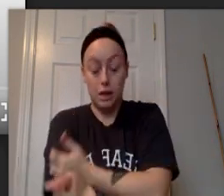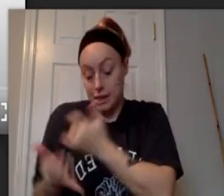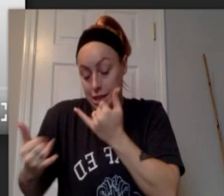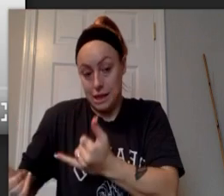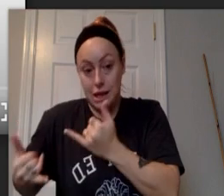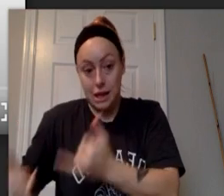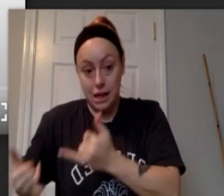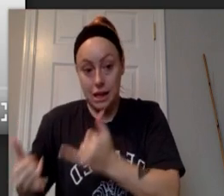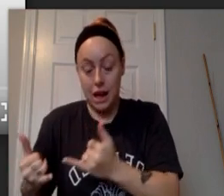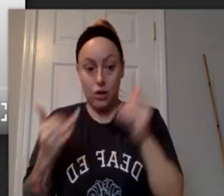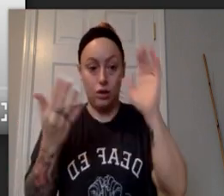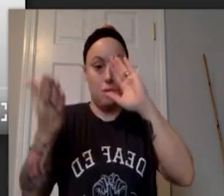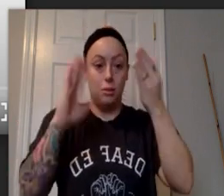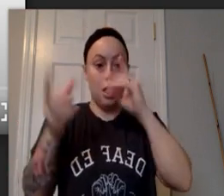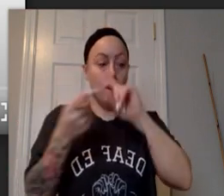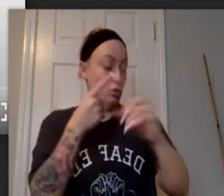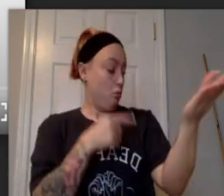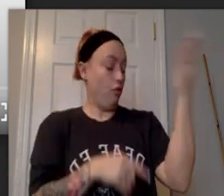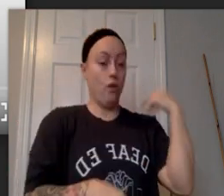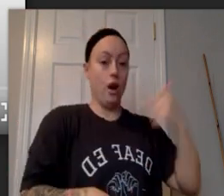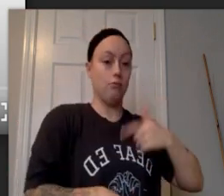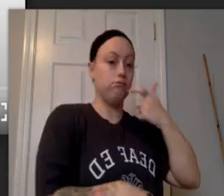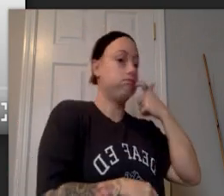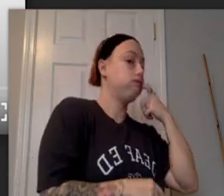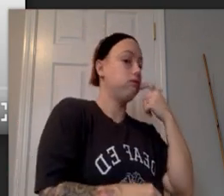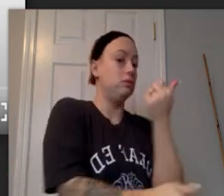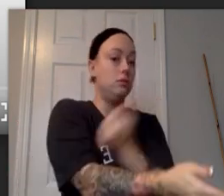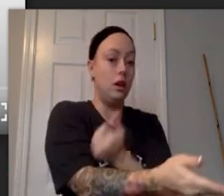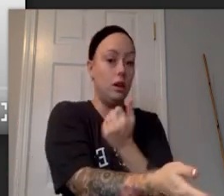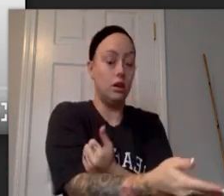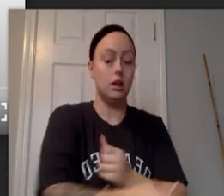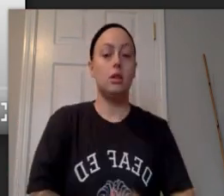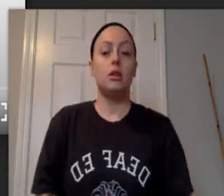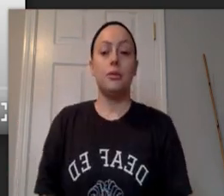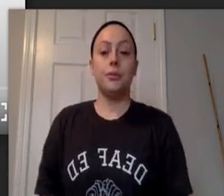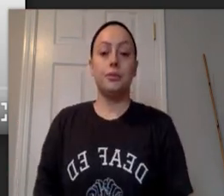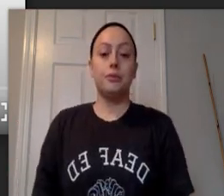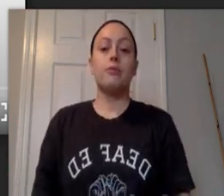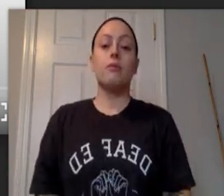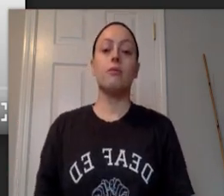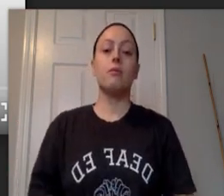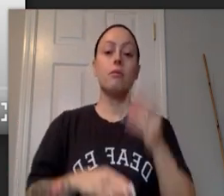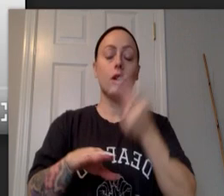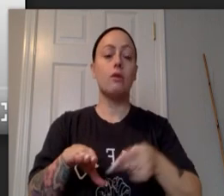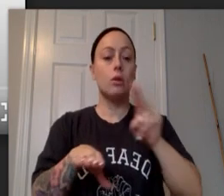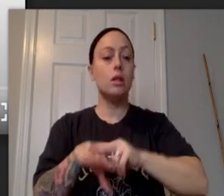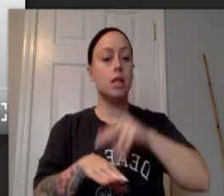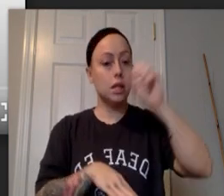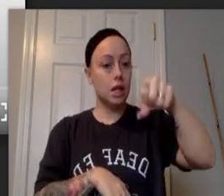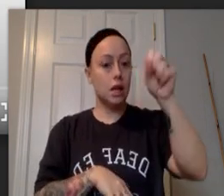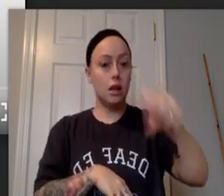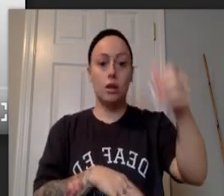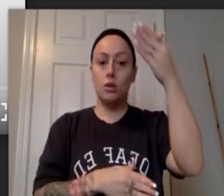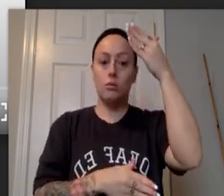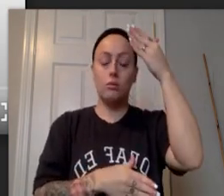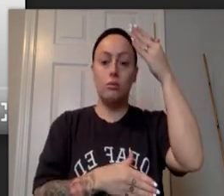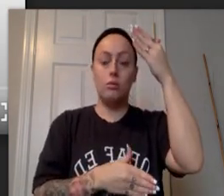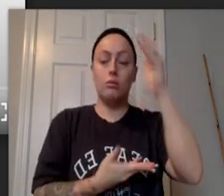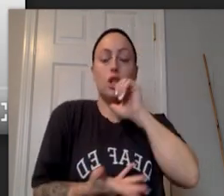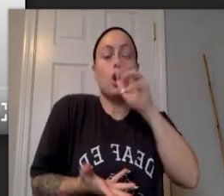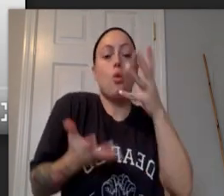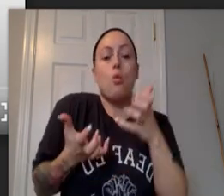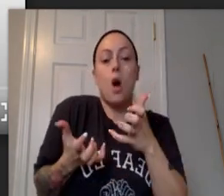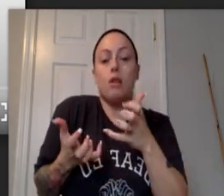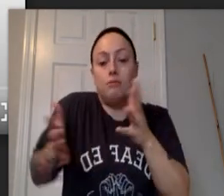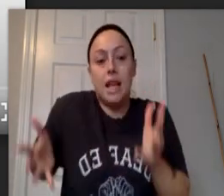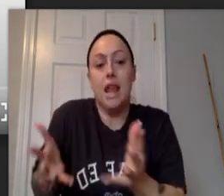user. So Sure, sure. yeah, talking to people about this too. And of course, yeah, we don't want to enable or